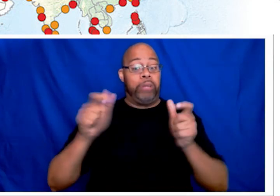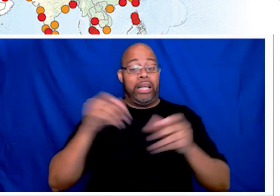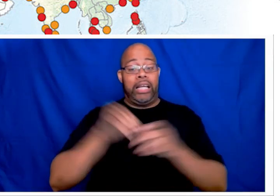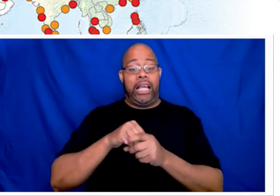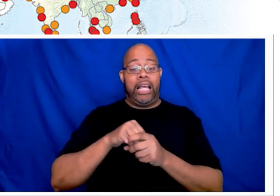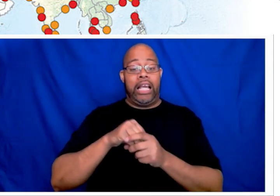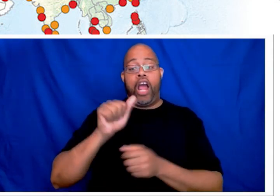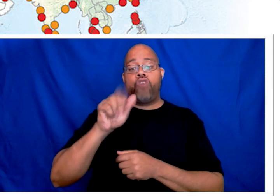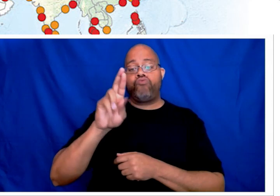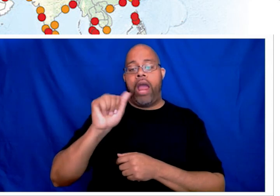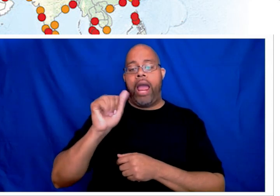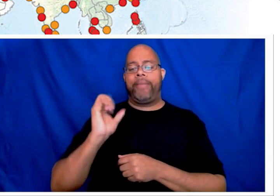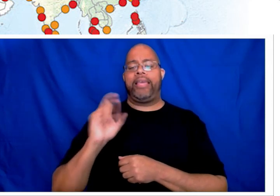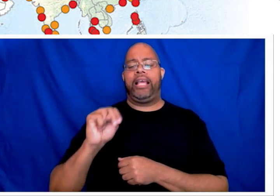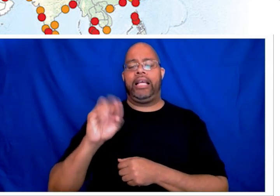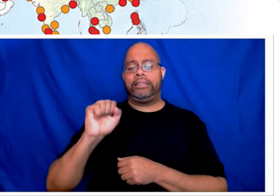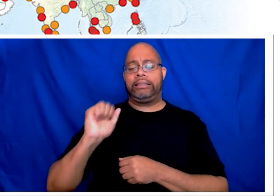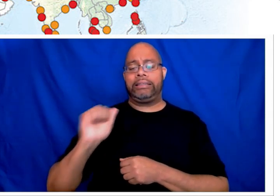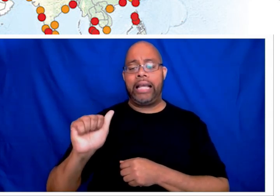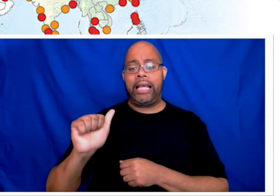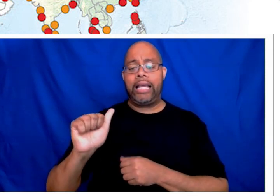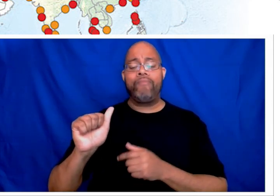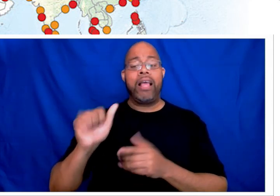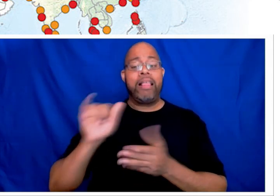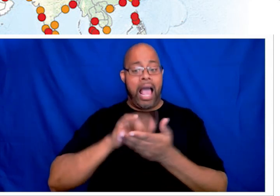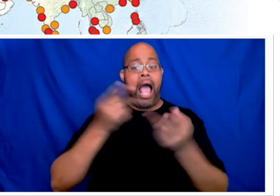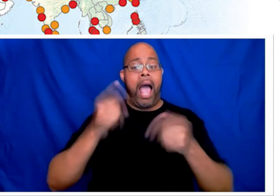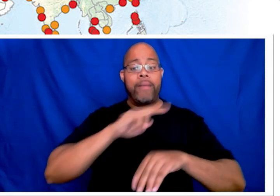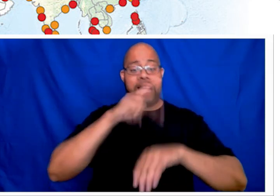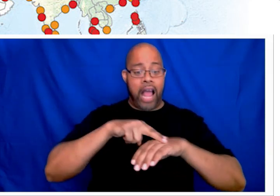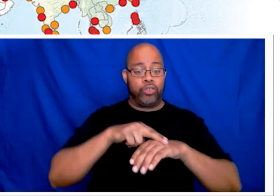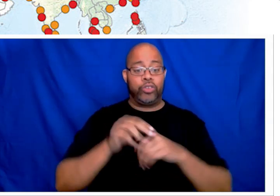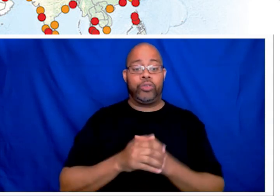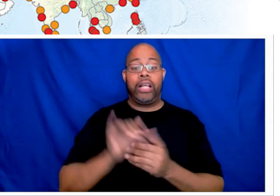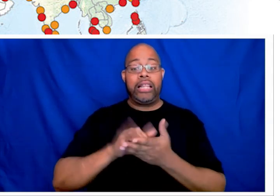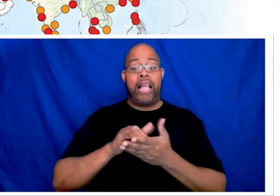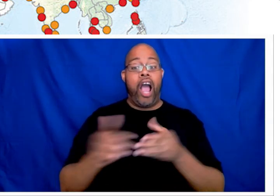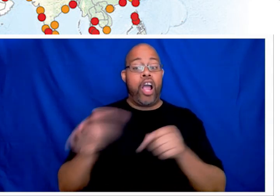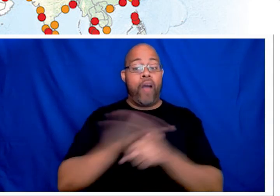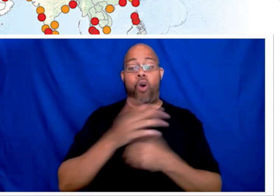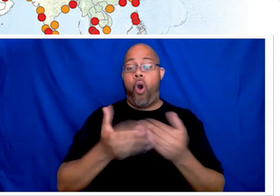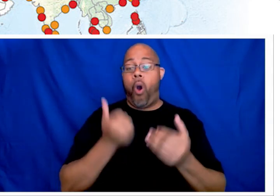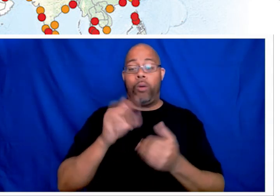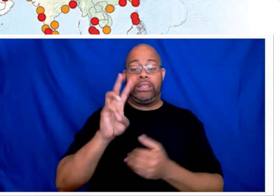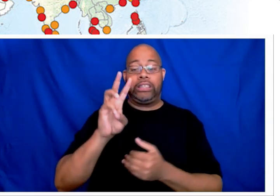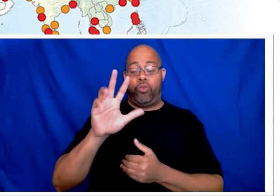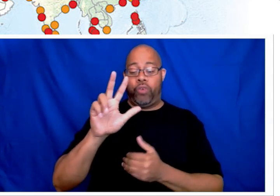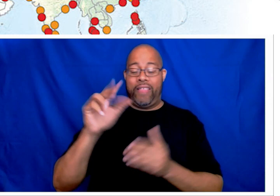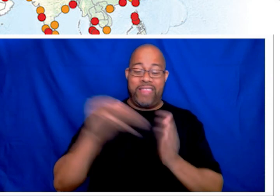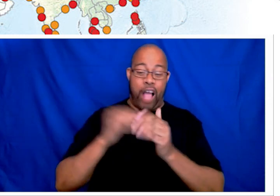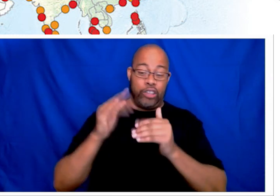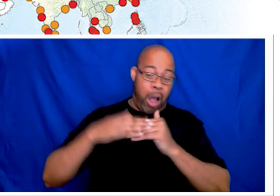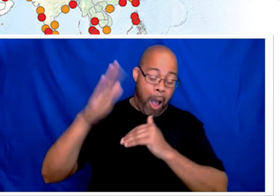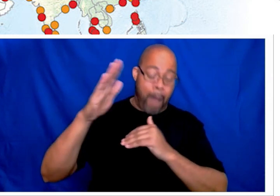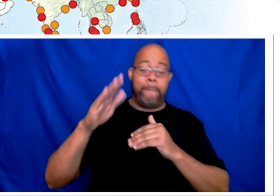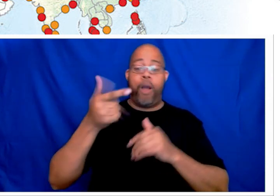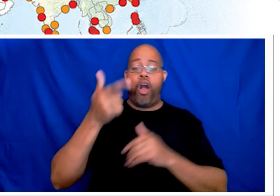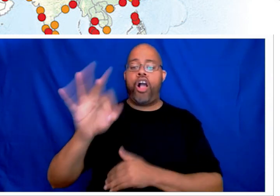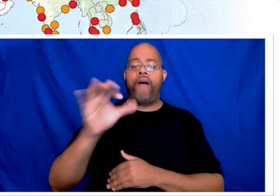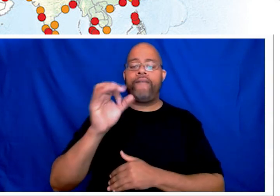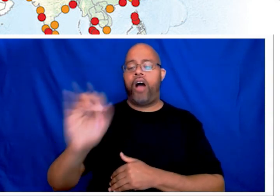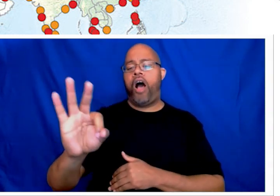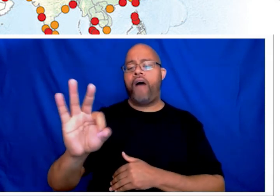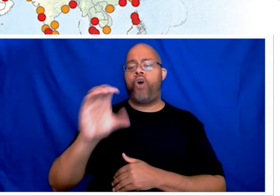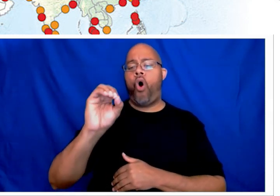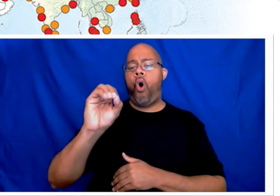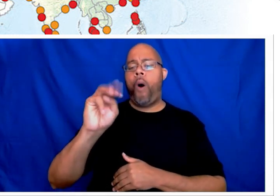naturally, and it covers almost the entire 63,700 square mile Gulf of Oman. The second largest sits in the Gulf